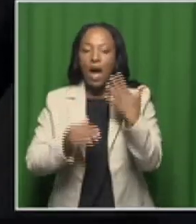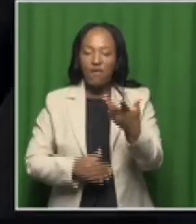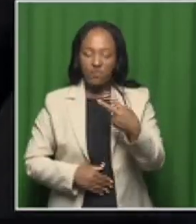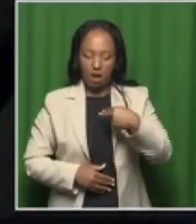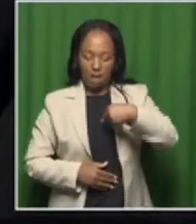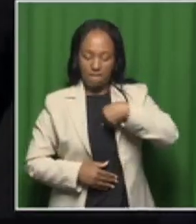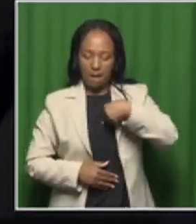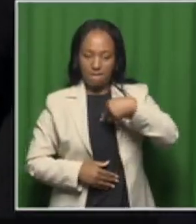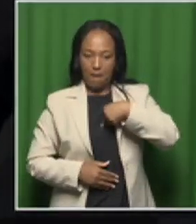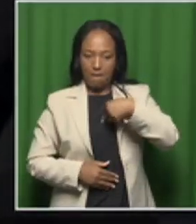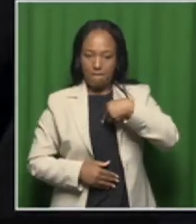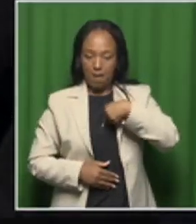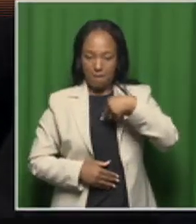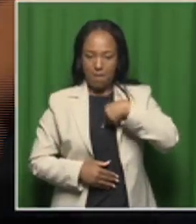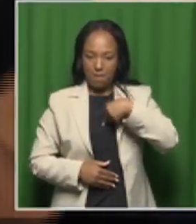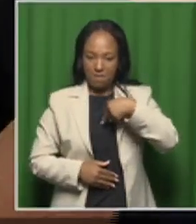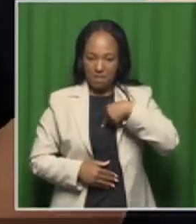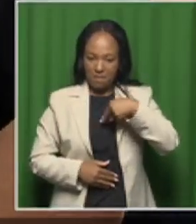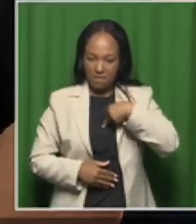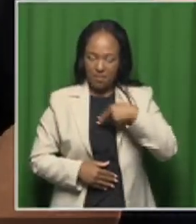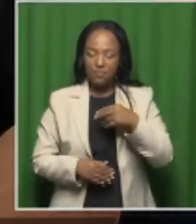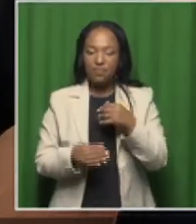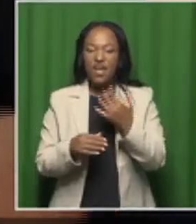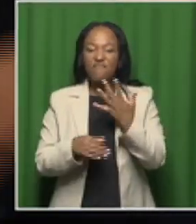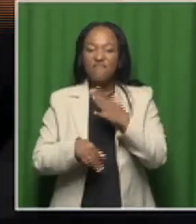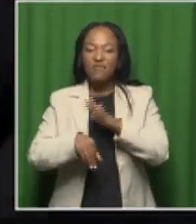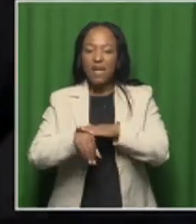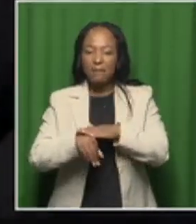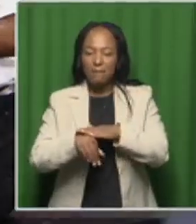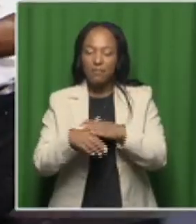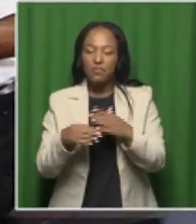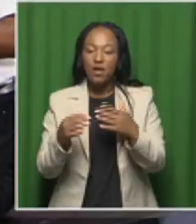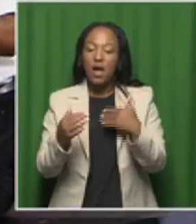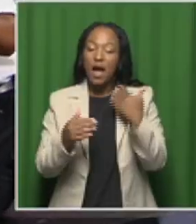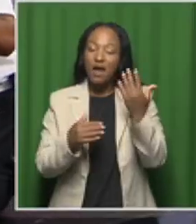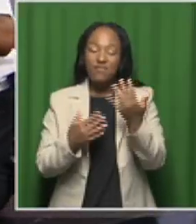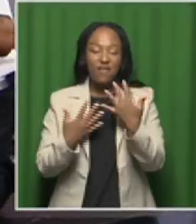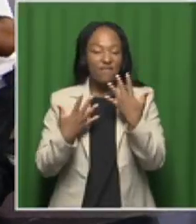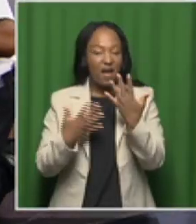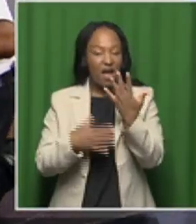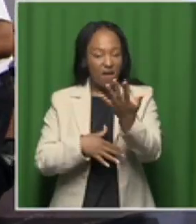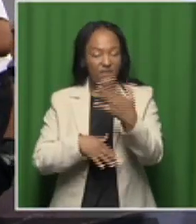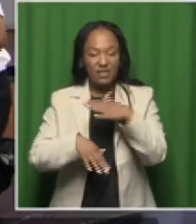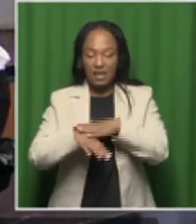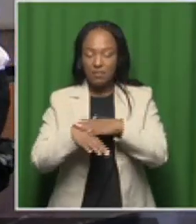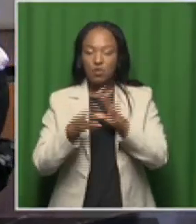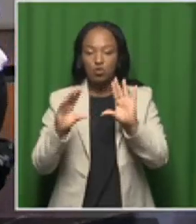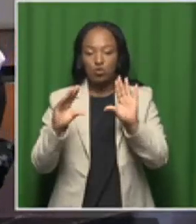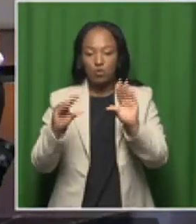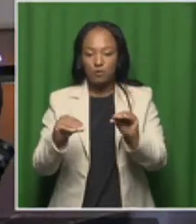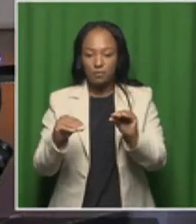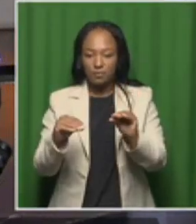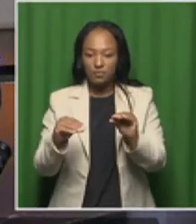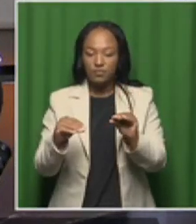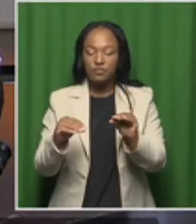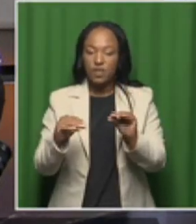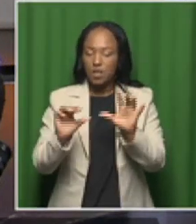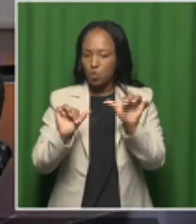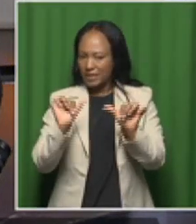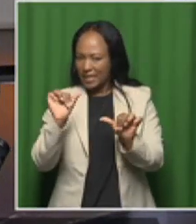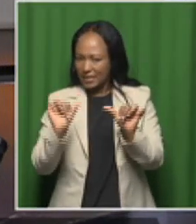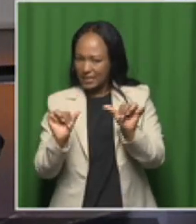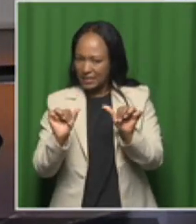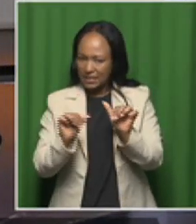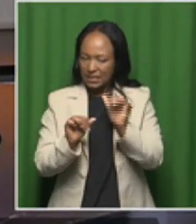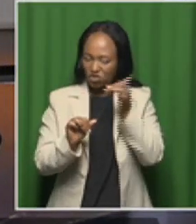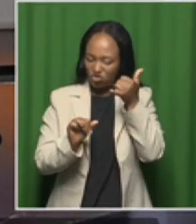30 chest compression. Okay. We're doing this 5 times. 5 times. After 5 times, you stop, you're going to reassess, which means you're going to